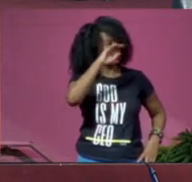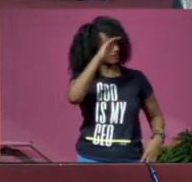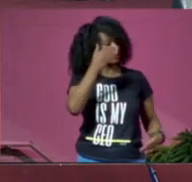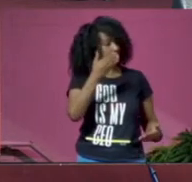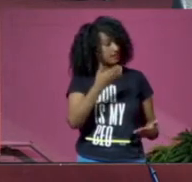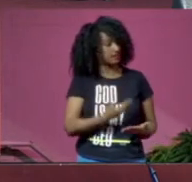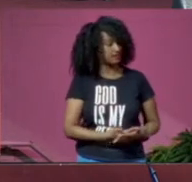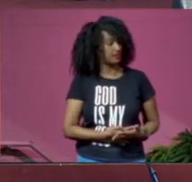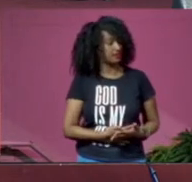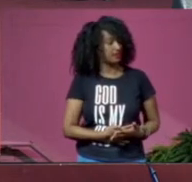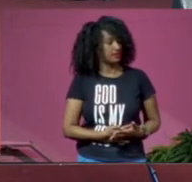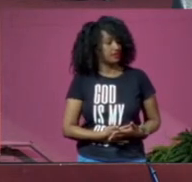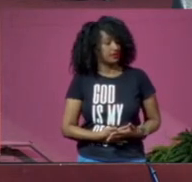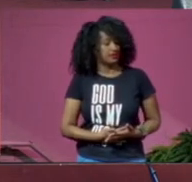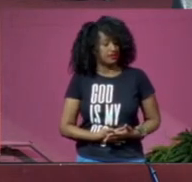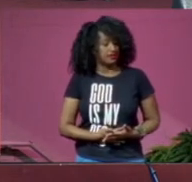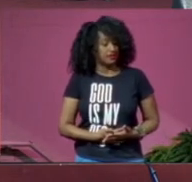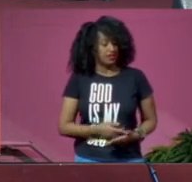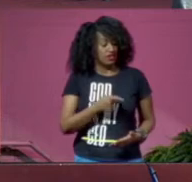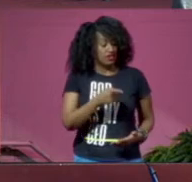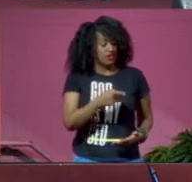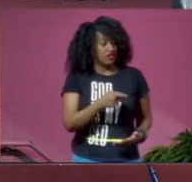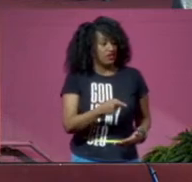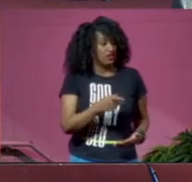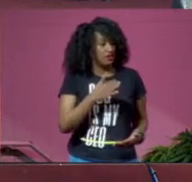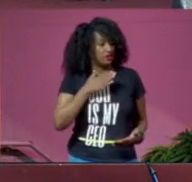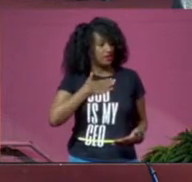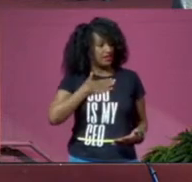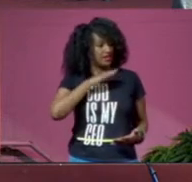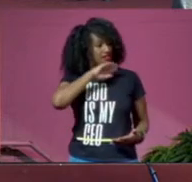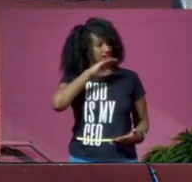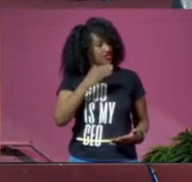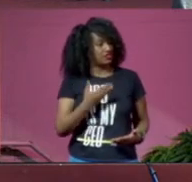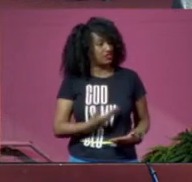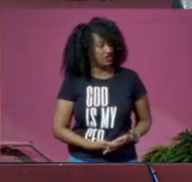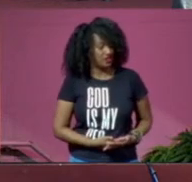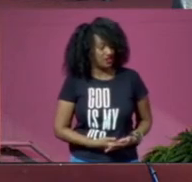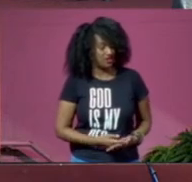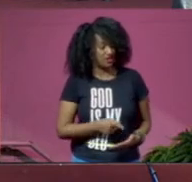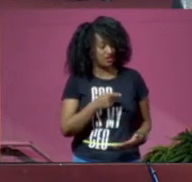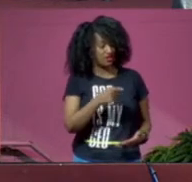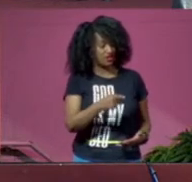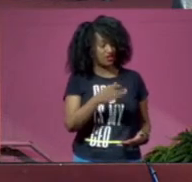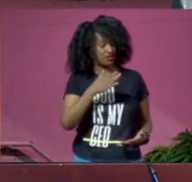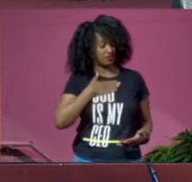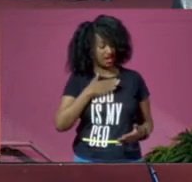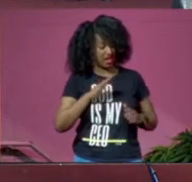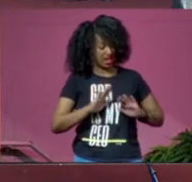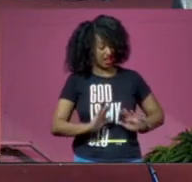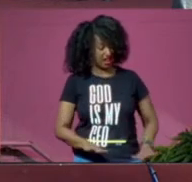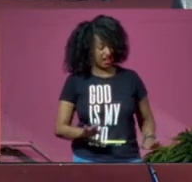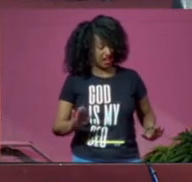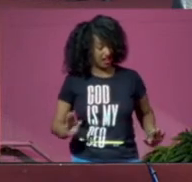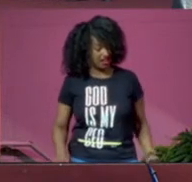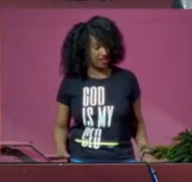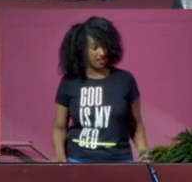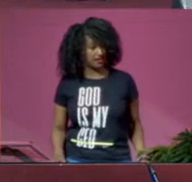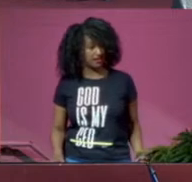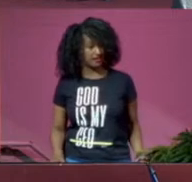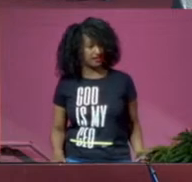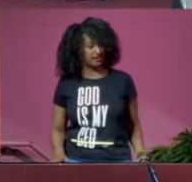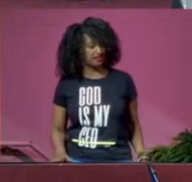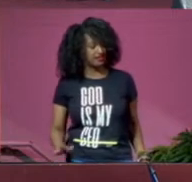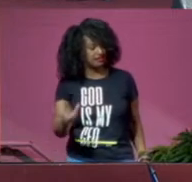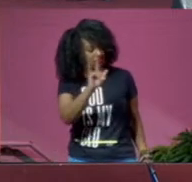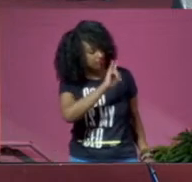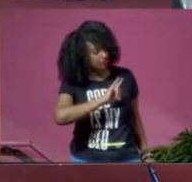son. You are my daughter. You are my child, whom I